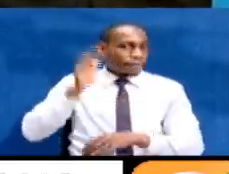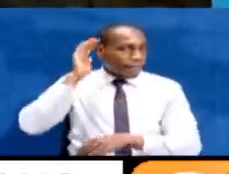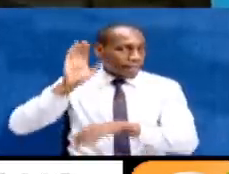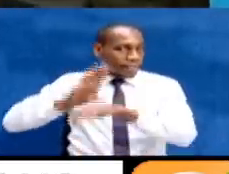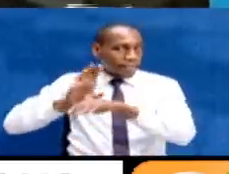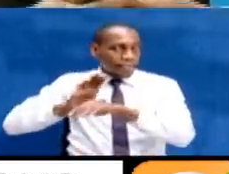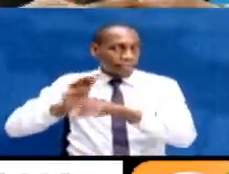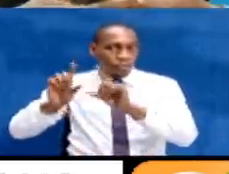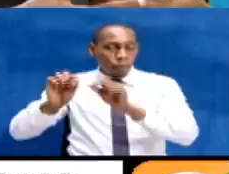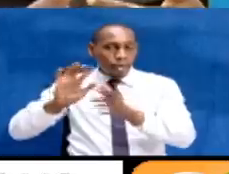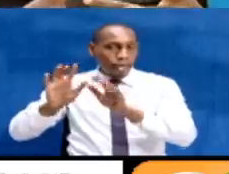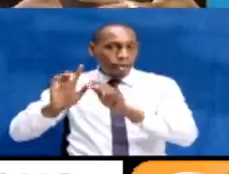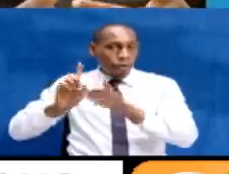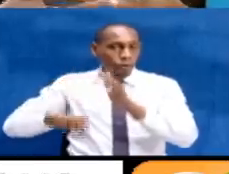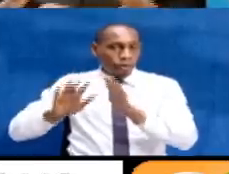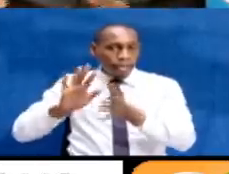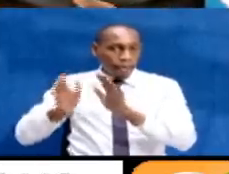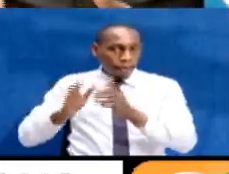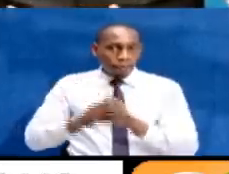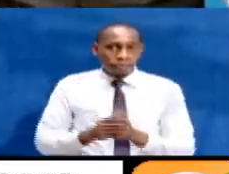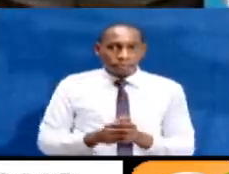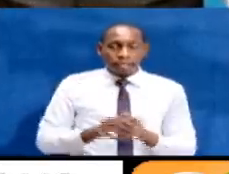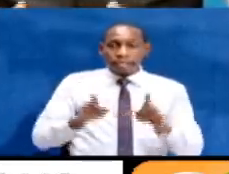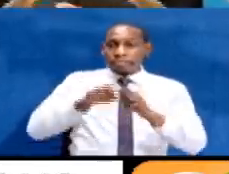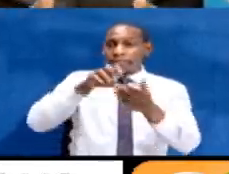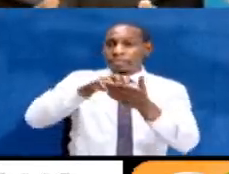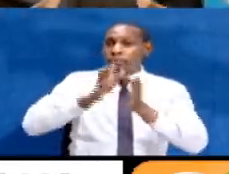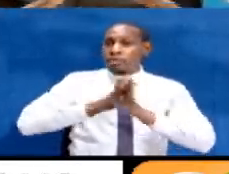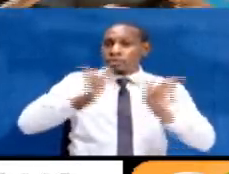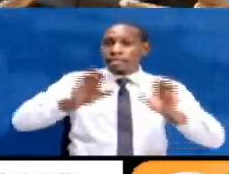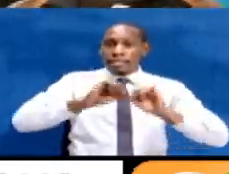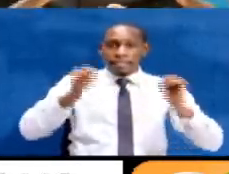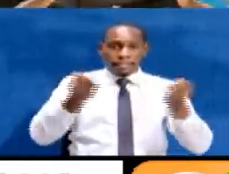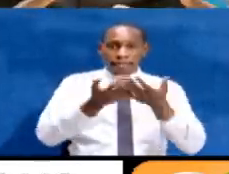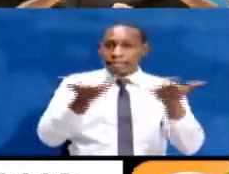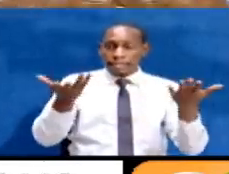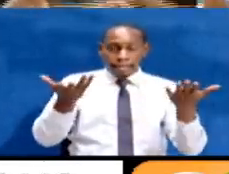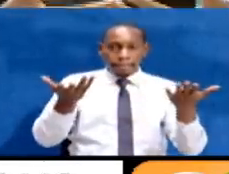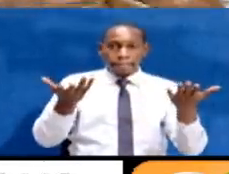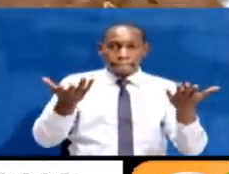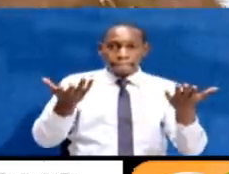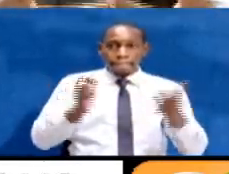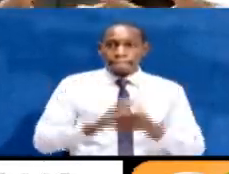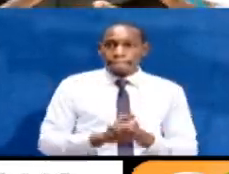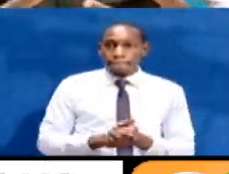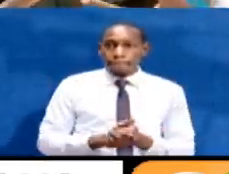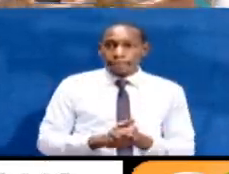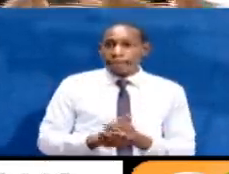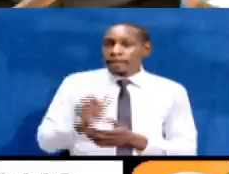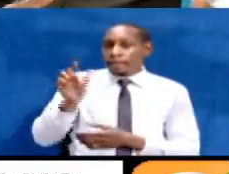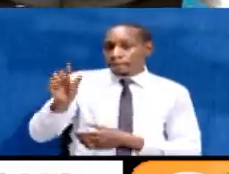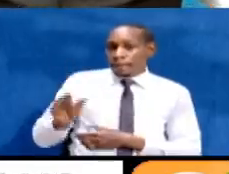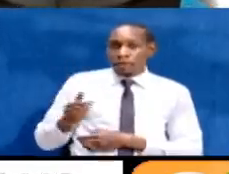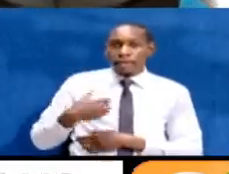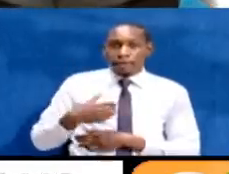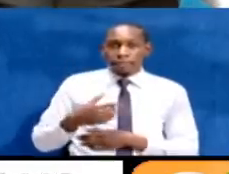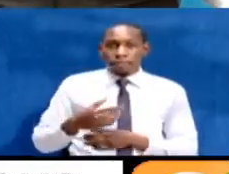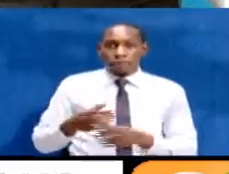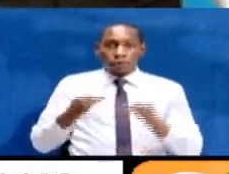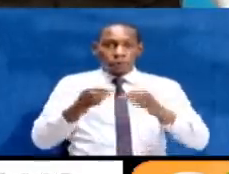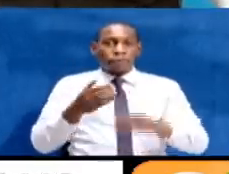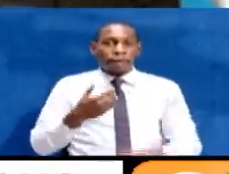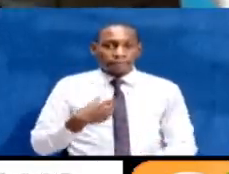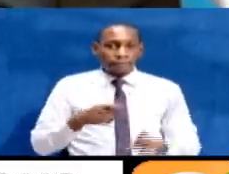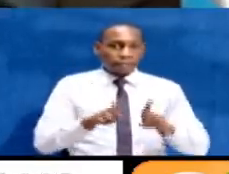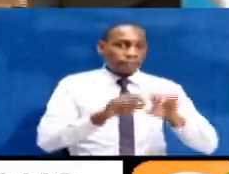church. Because this is the trend generally. In society, there'll be that person or that organization or